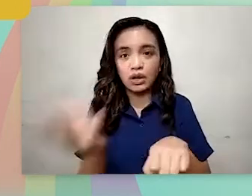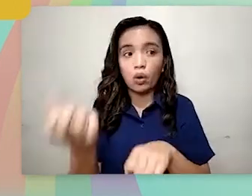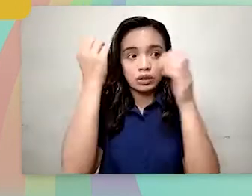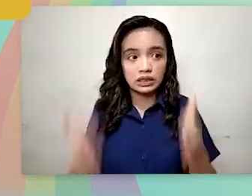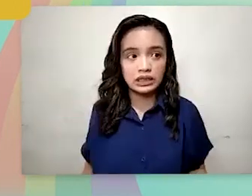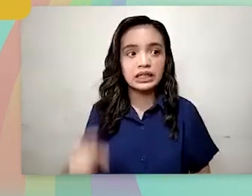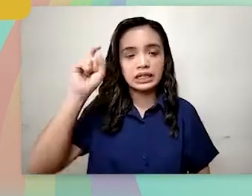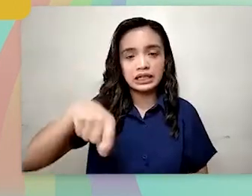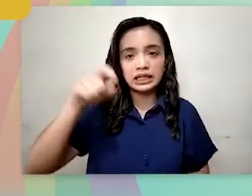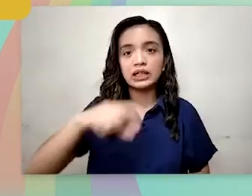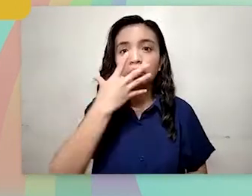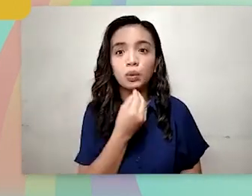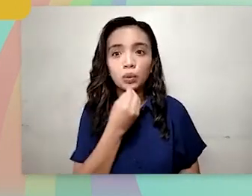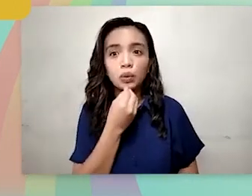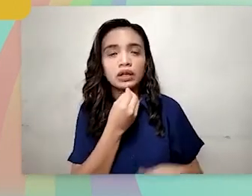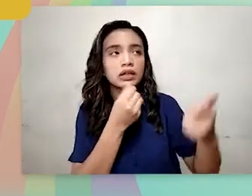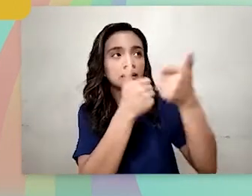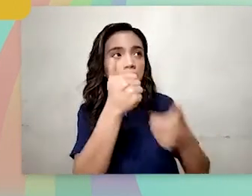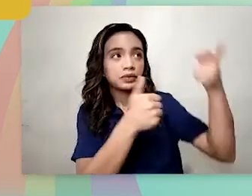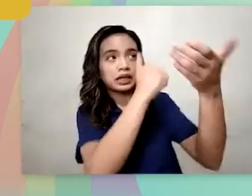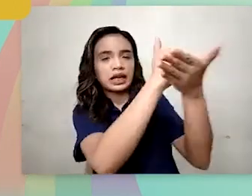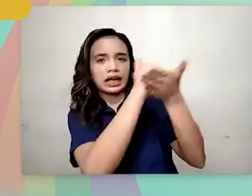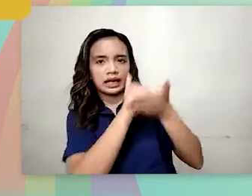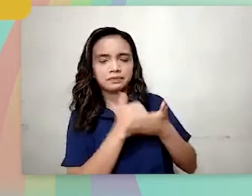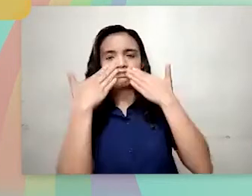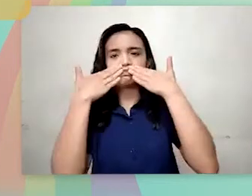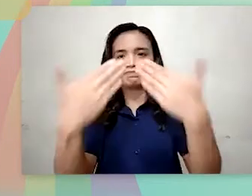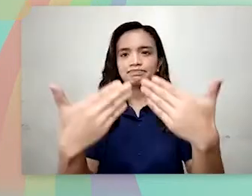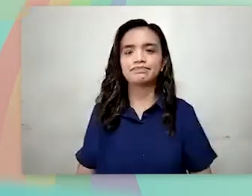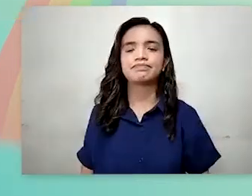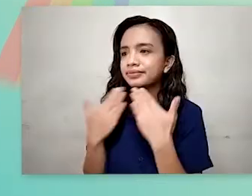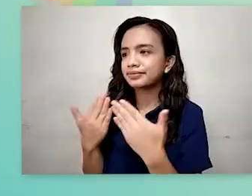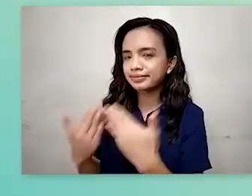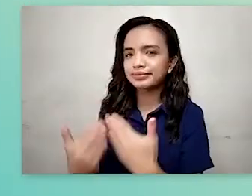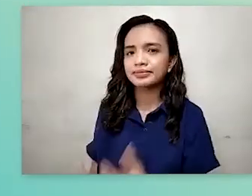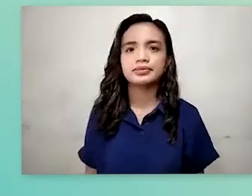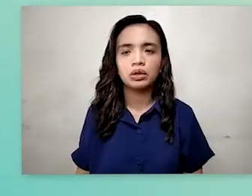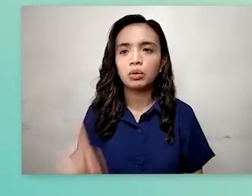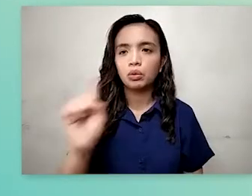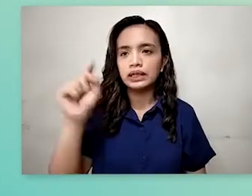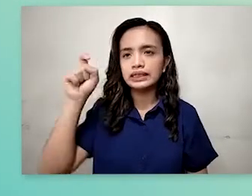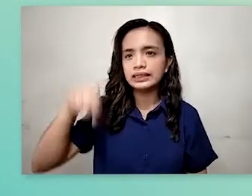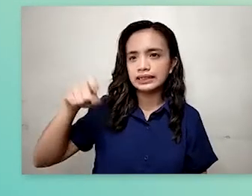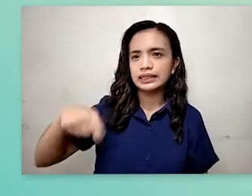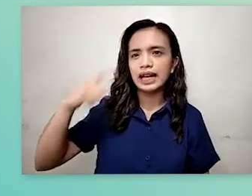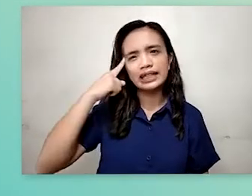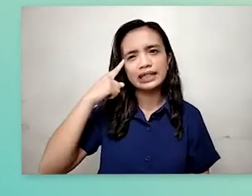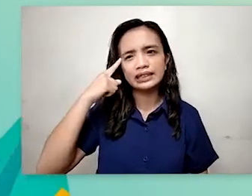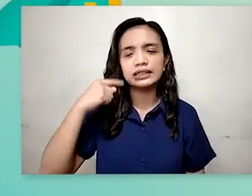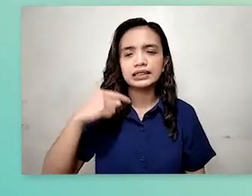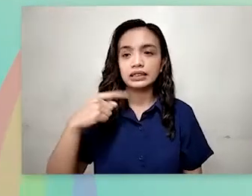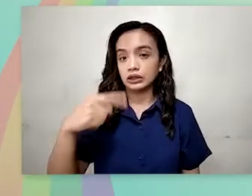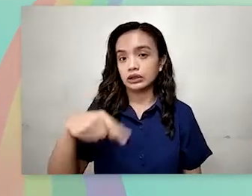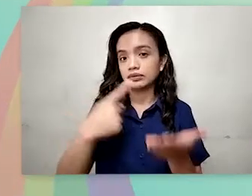somebody, a big brother, no, to help them and walk them through. Thank you very much. Thank you for your sharing. And definitely the